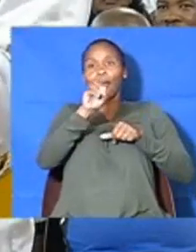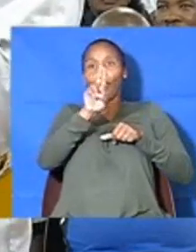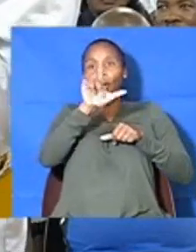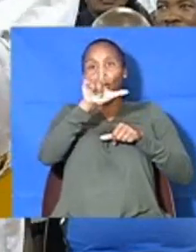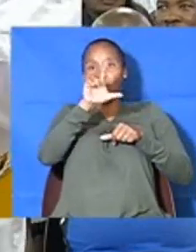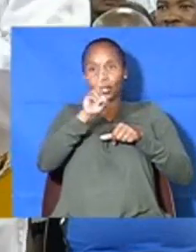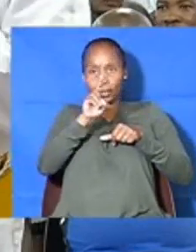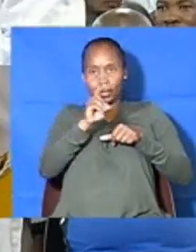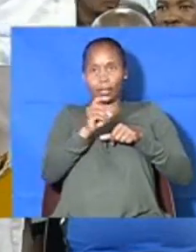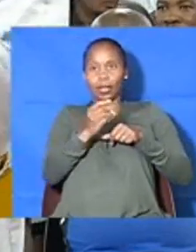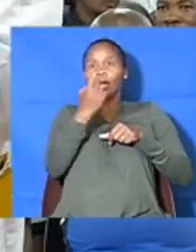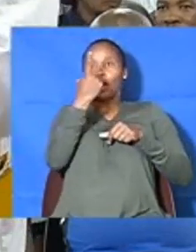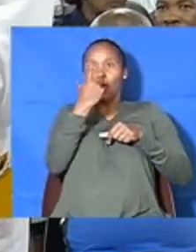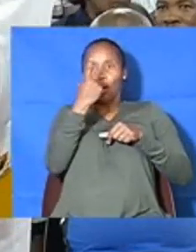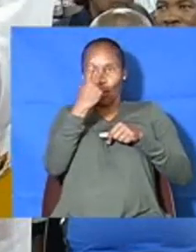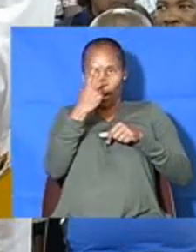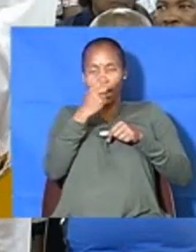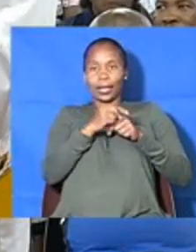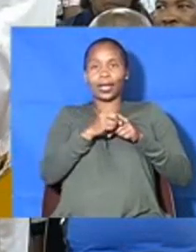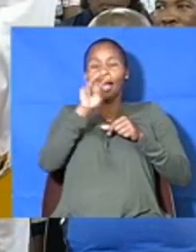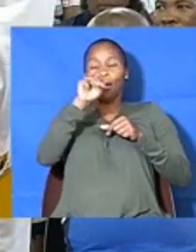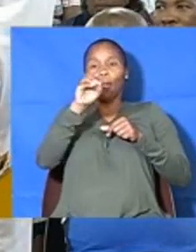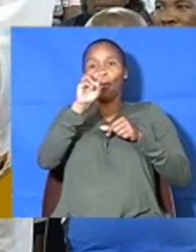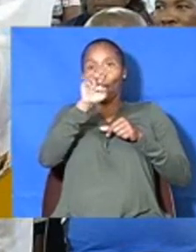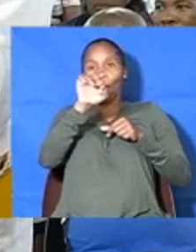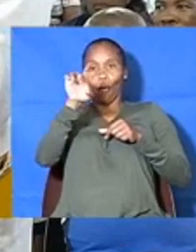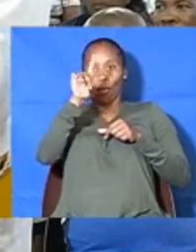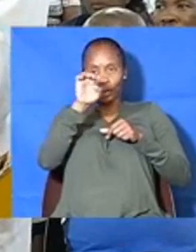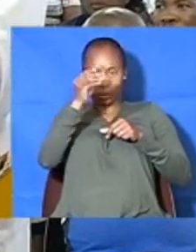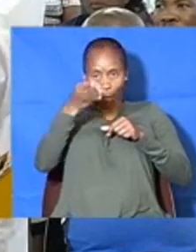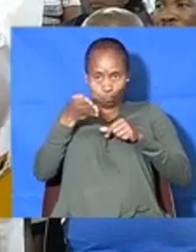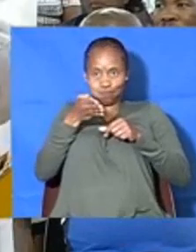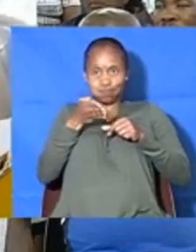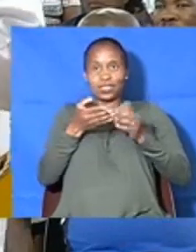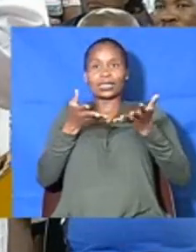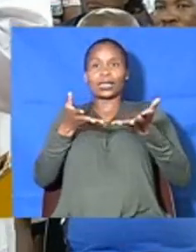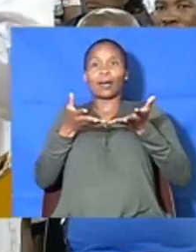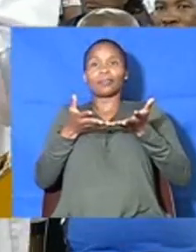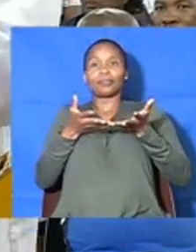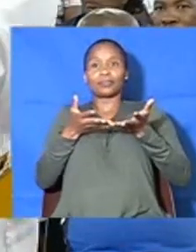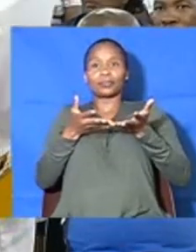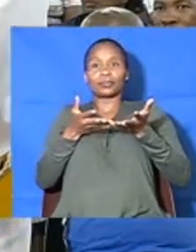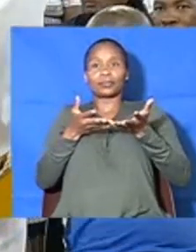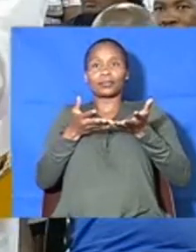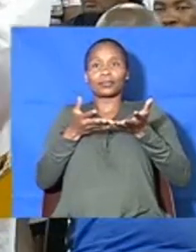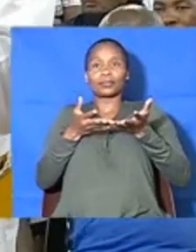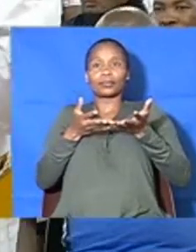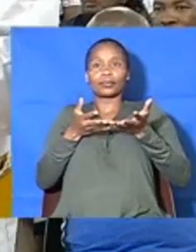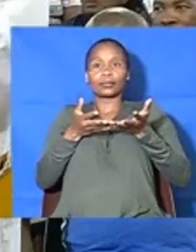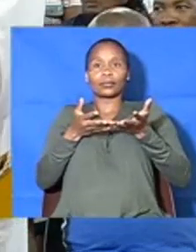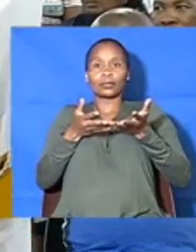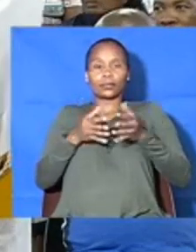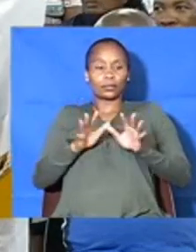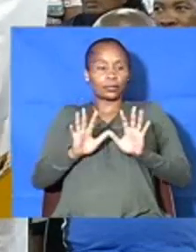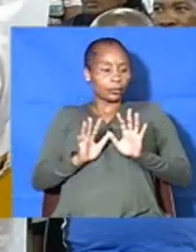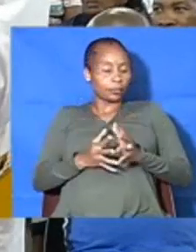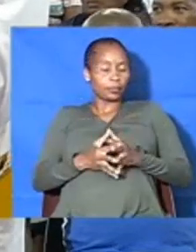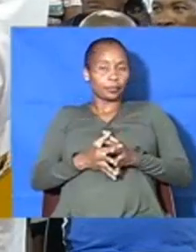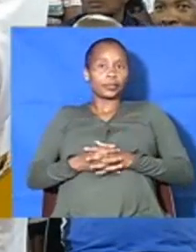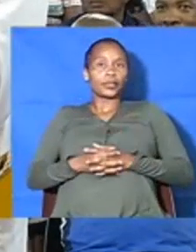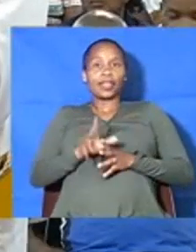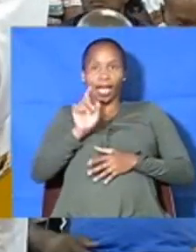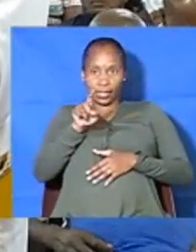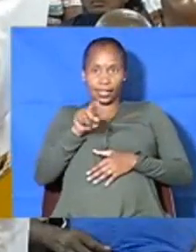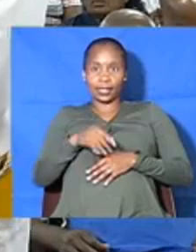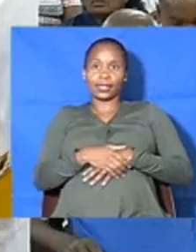go ba a sena medical aid. It's a problem for people who don't have medical aids because they end up going to the public hospitals and they are not, you're not